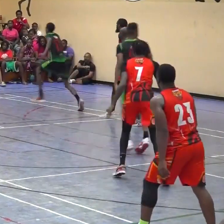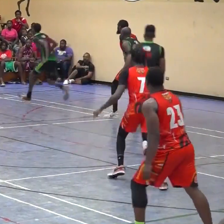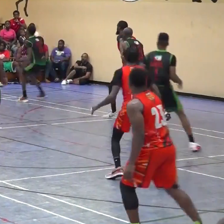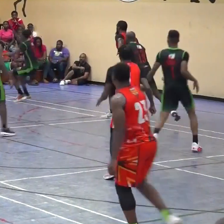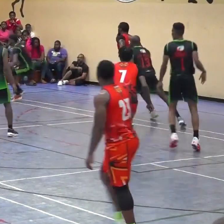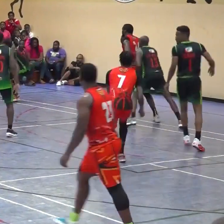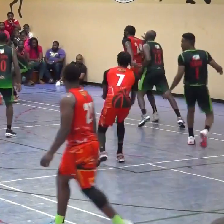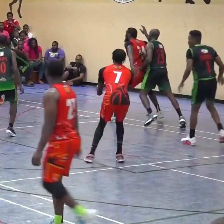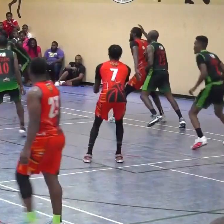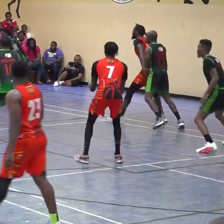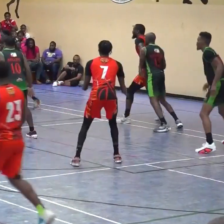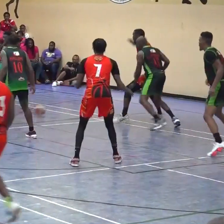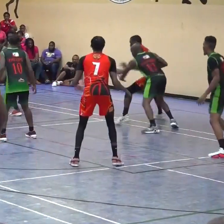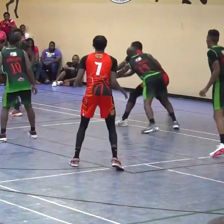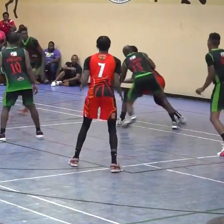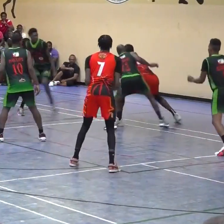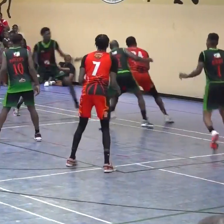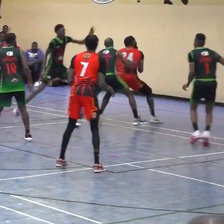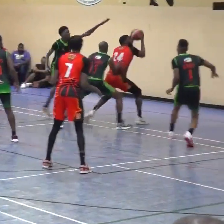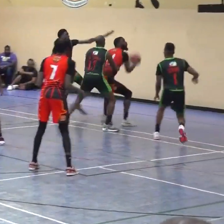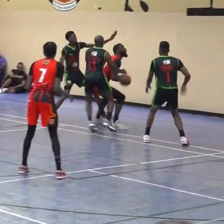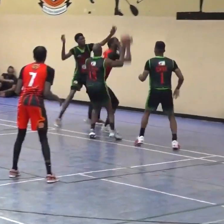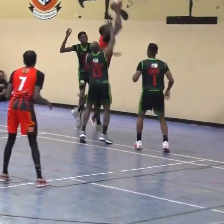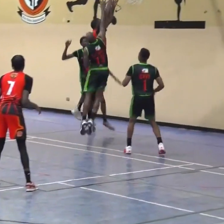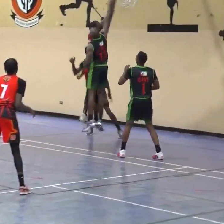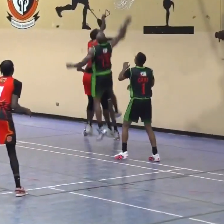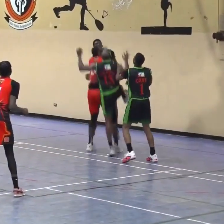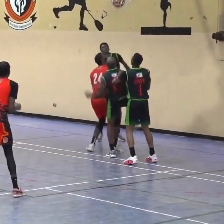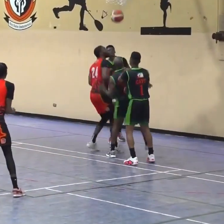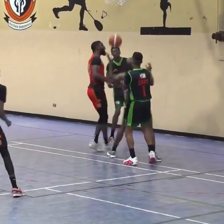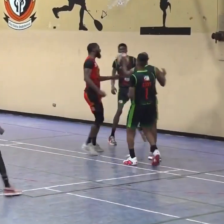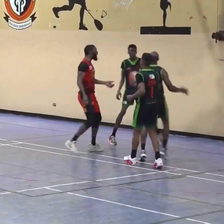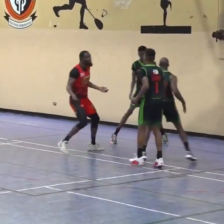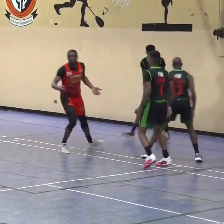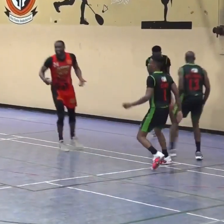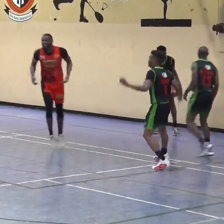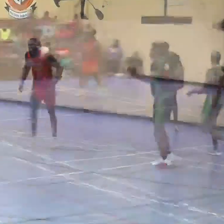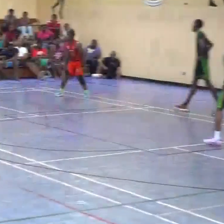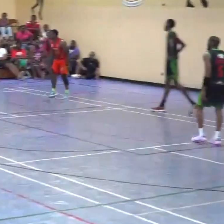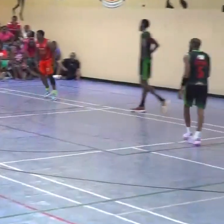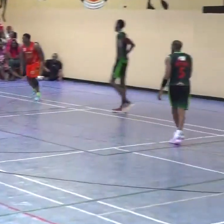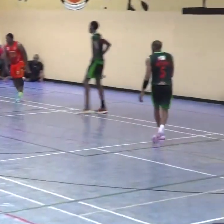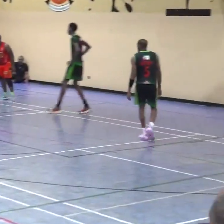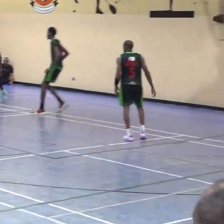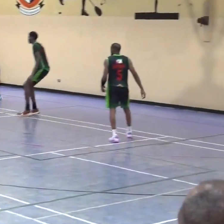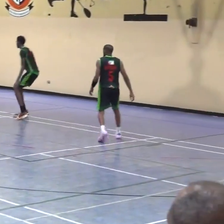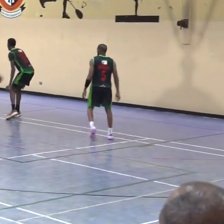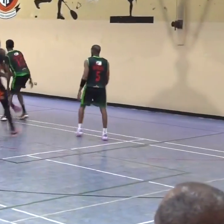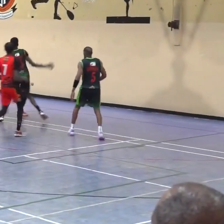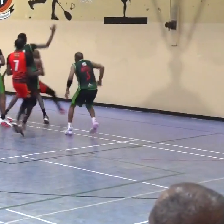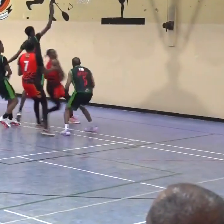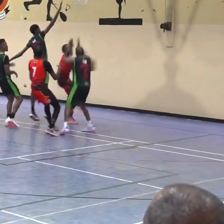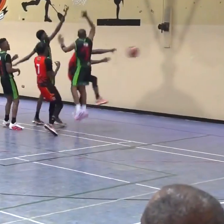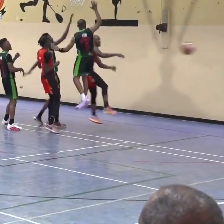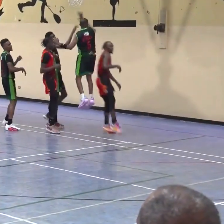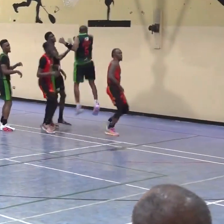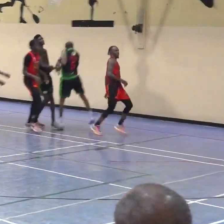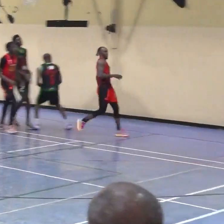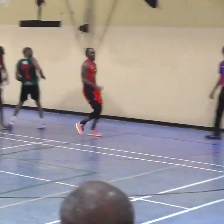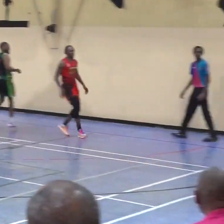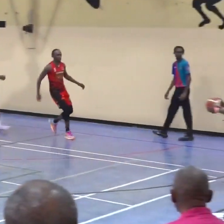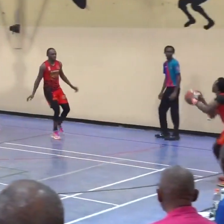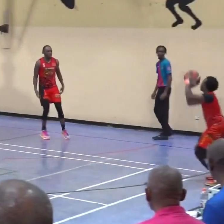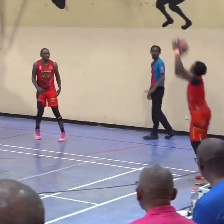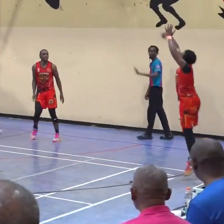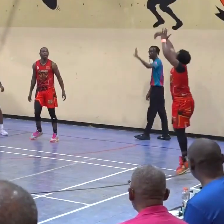Bulls territory. Simeon Maynard finds Akeem Marsh, money in the bank. Maynard then got a moment for himself. He gets the